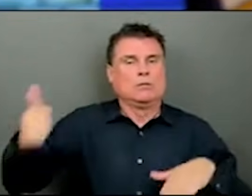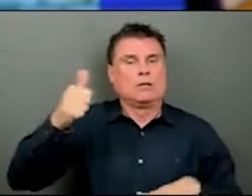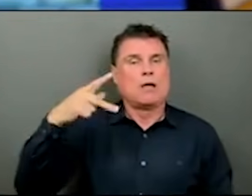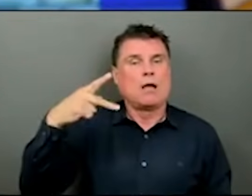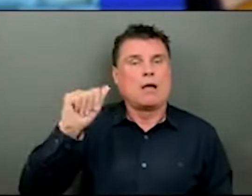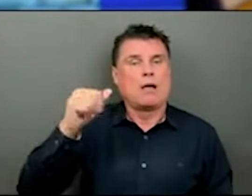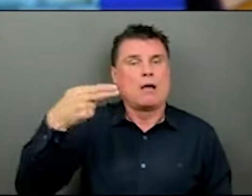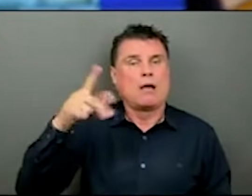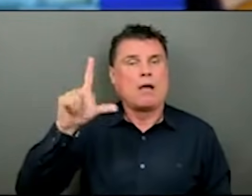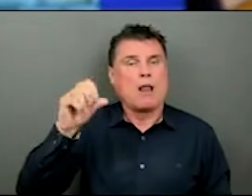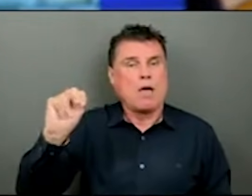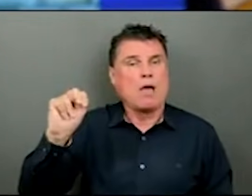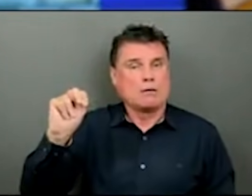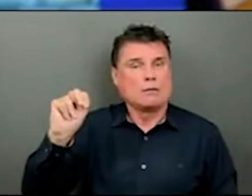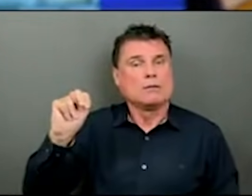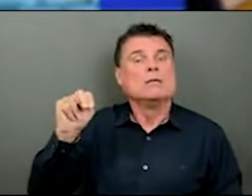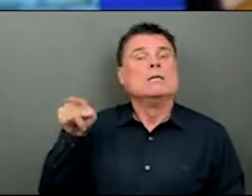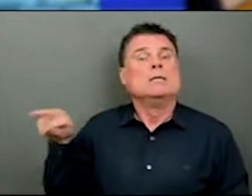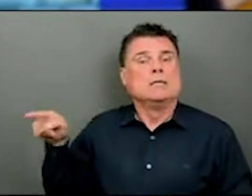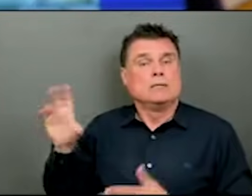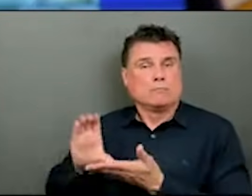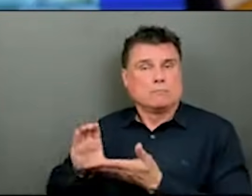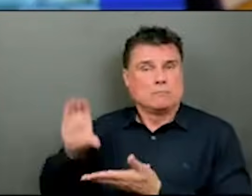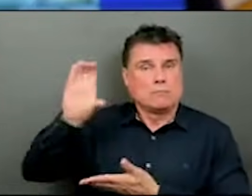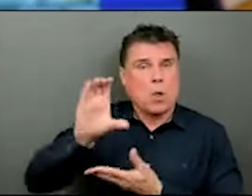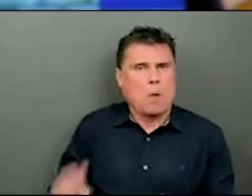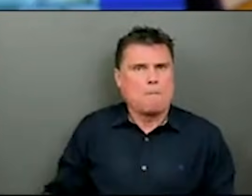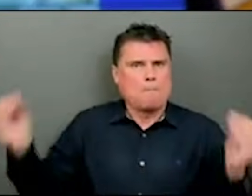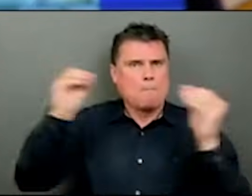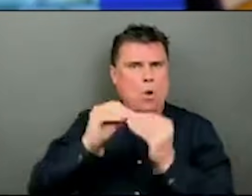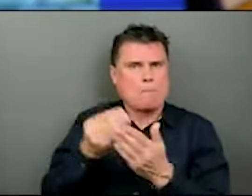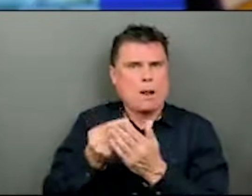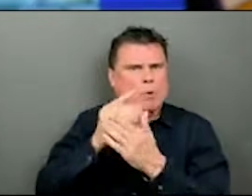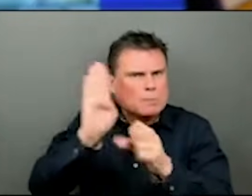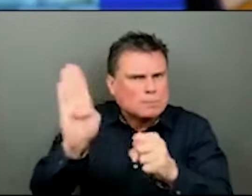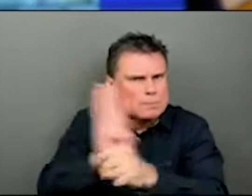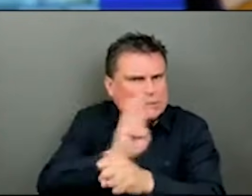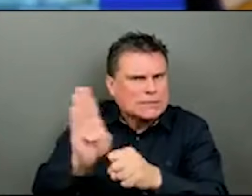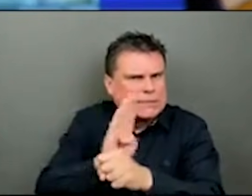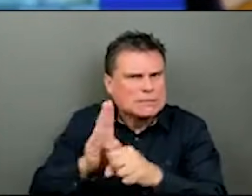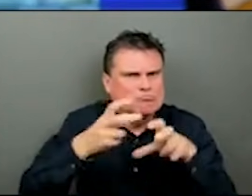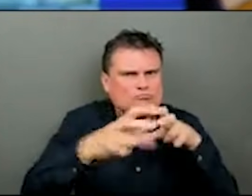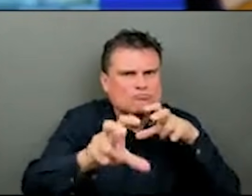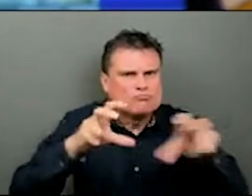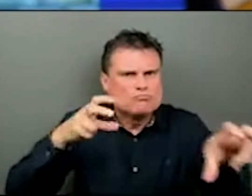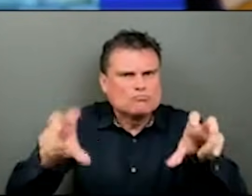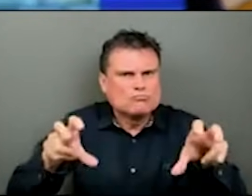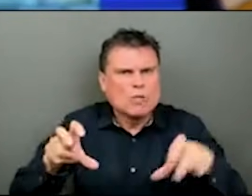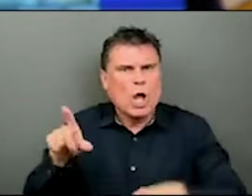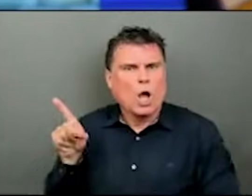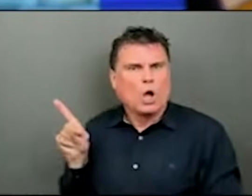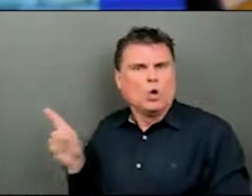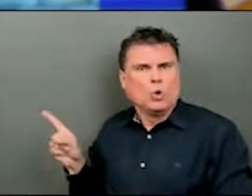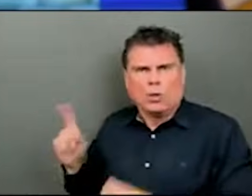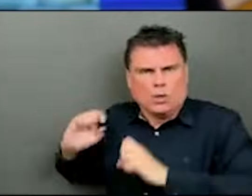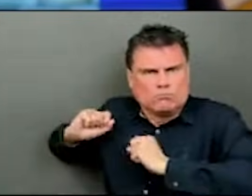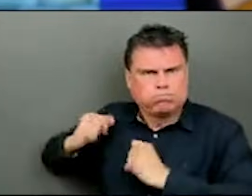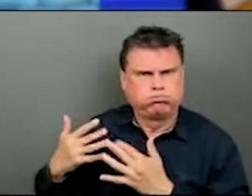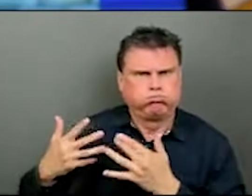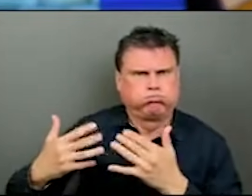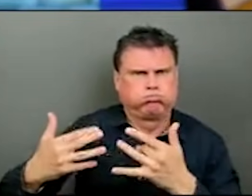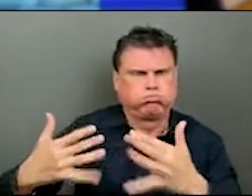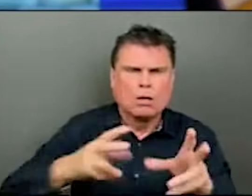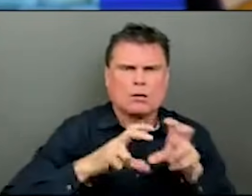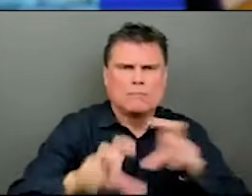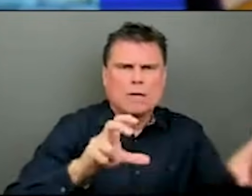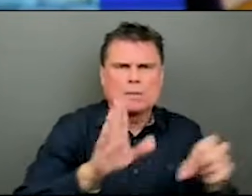for businesses that were impacted by the circuit breaker. You moved quickly, you put money in place quickly, and now we're sitting here at